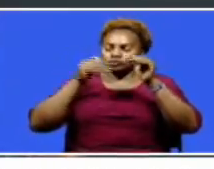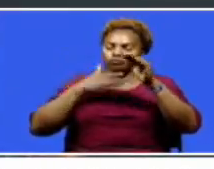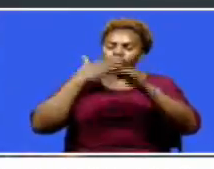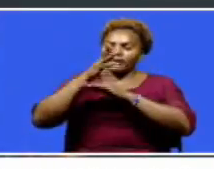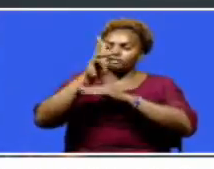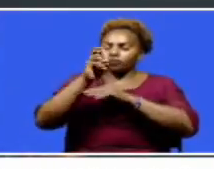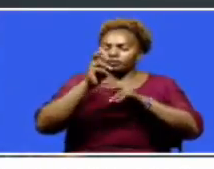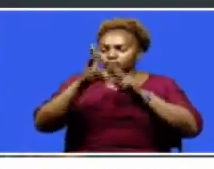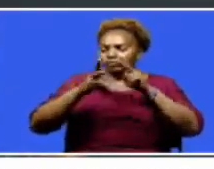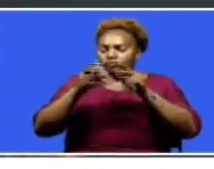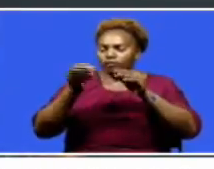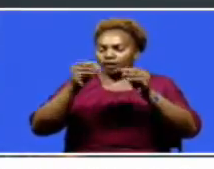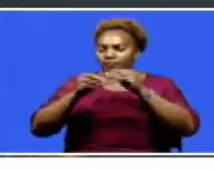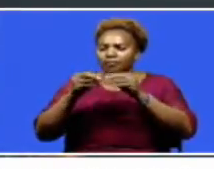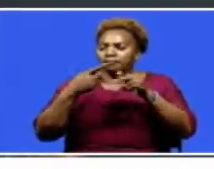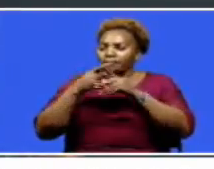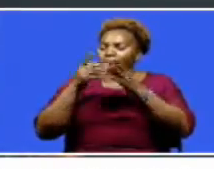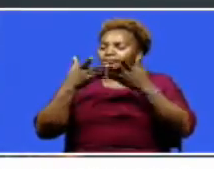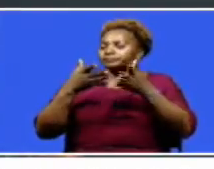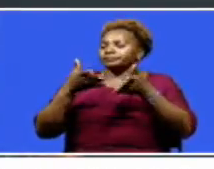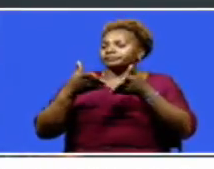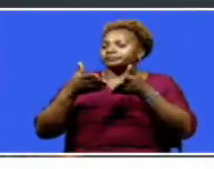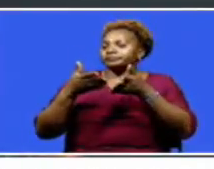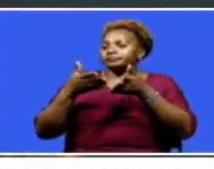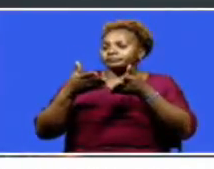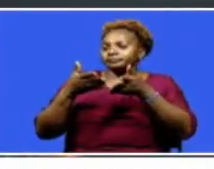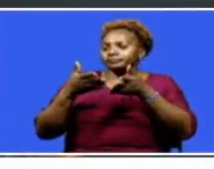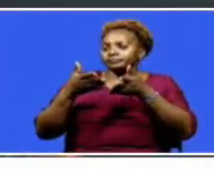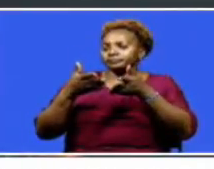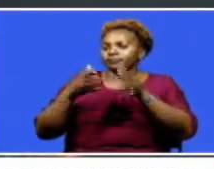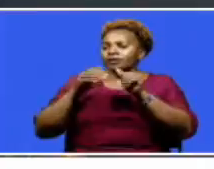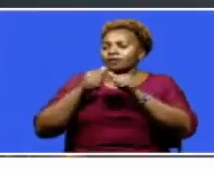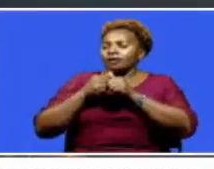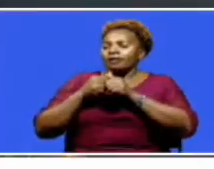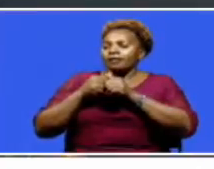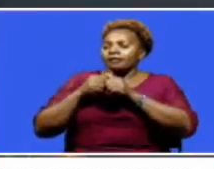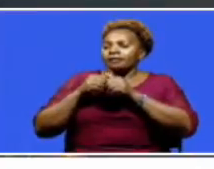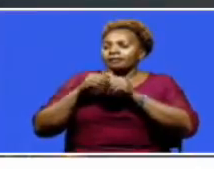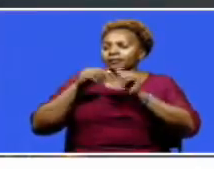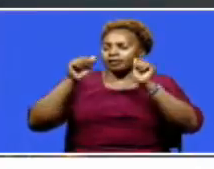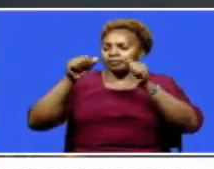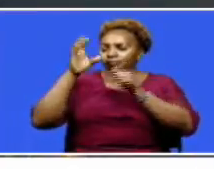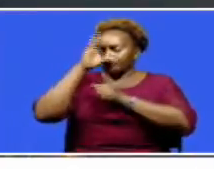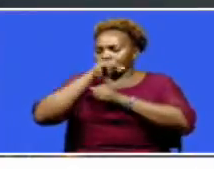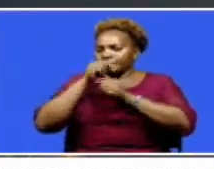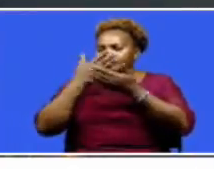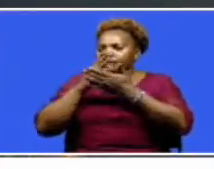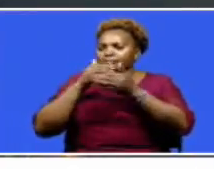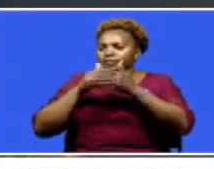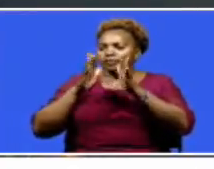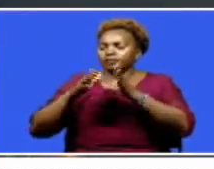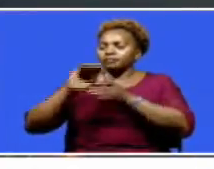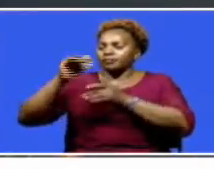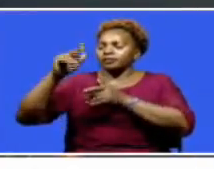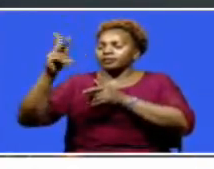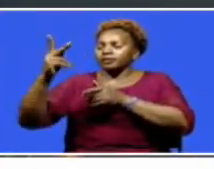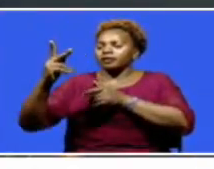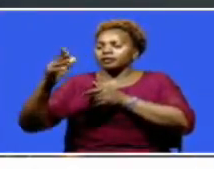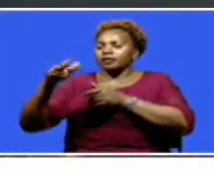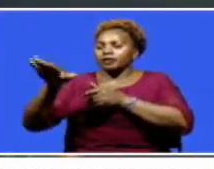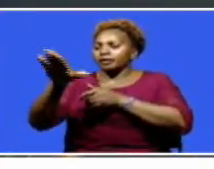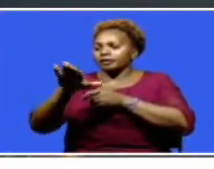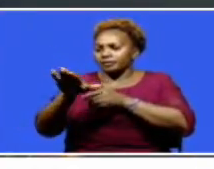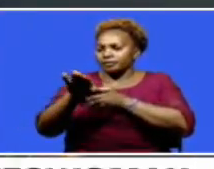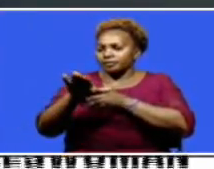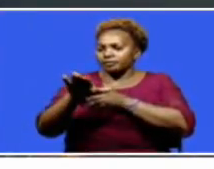2022 general election. But as Ibrahim Karanja now reports, there was a conspicuous absence of leaders from the Mount Kenya East